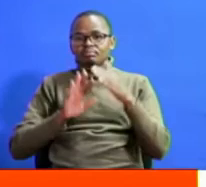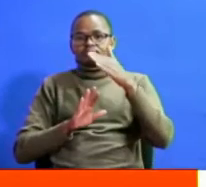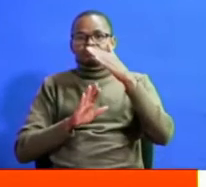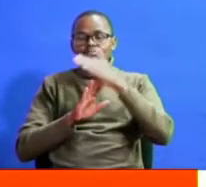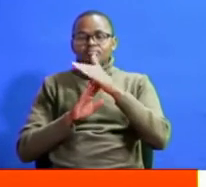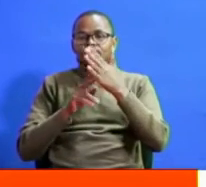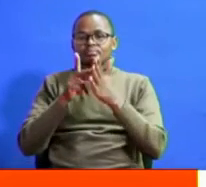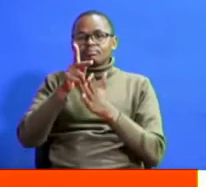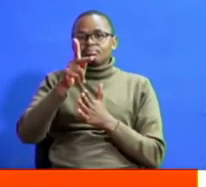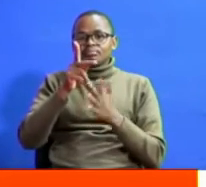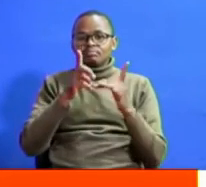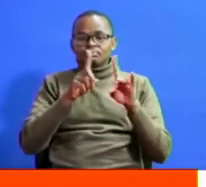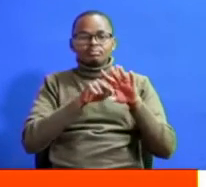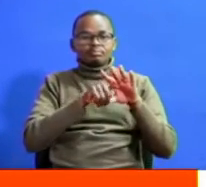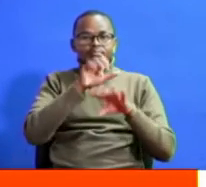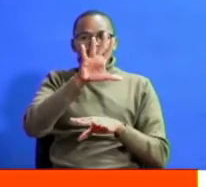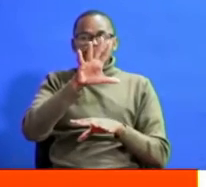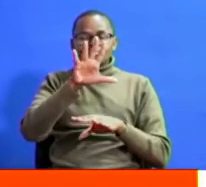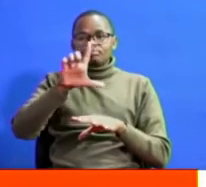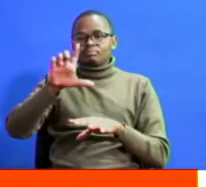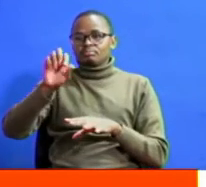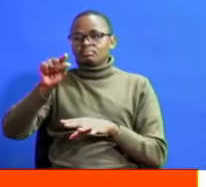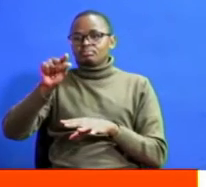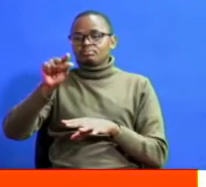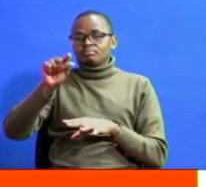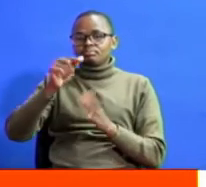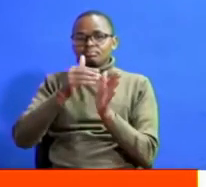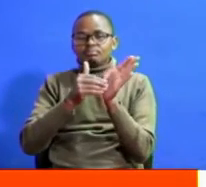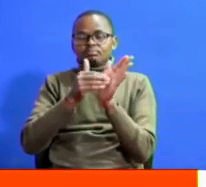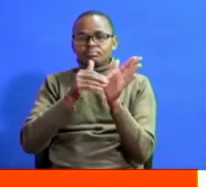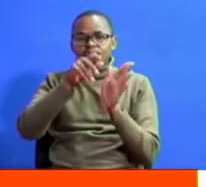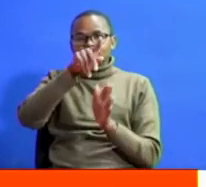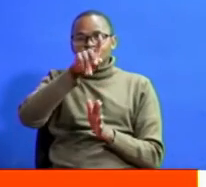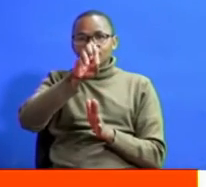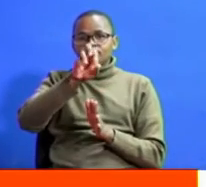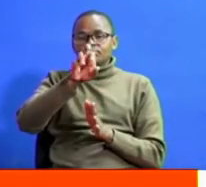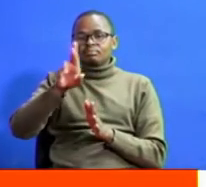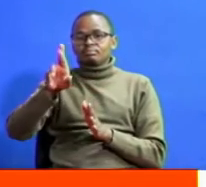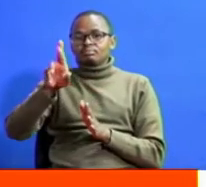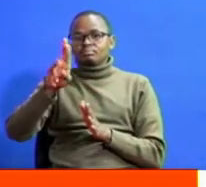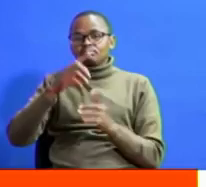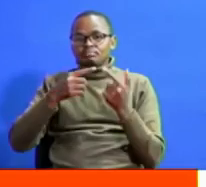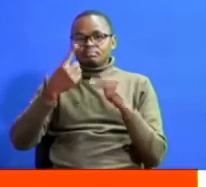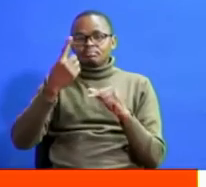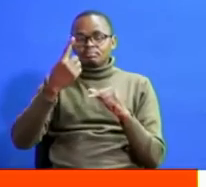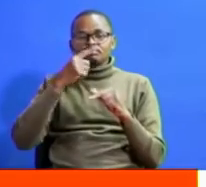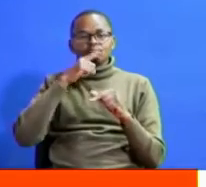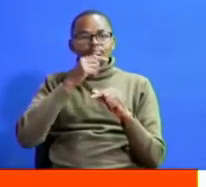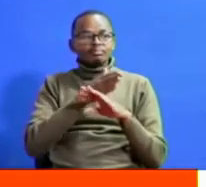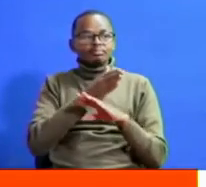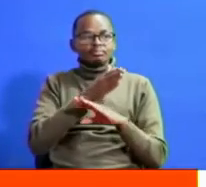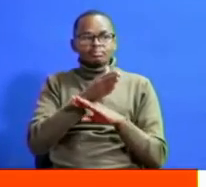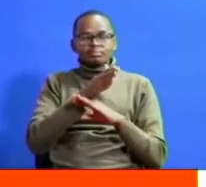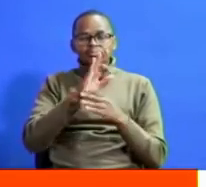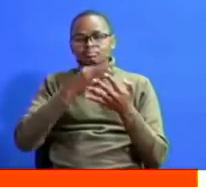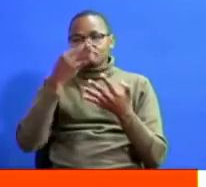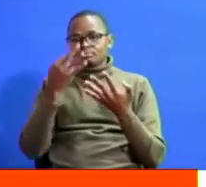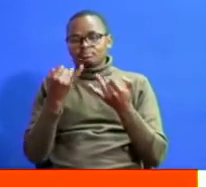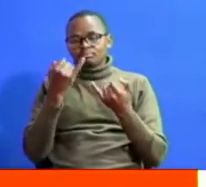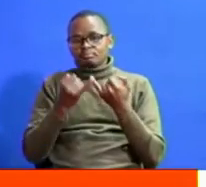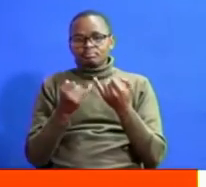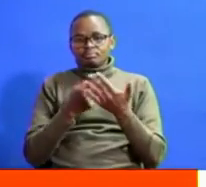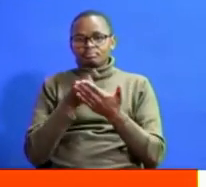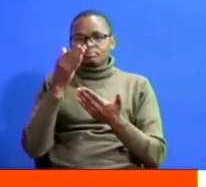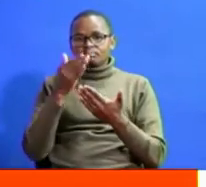prize category during the fifth leg of the tour in Machakos. Peter Waihuria won the boys' title after falling short last weekend